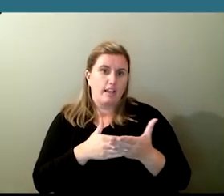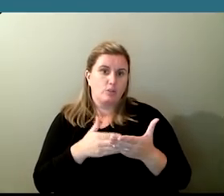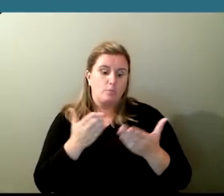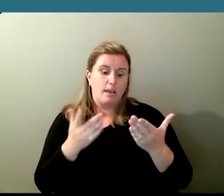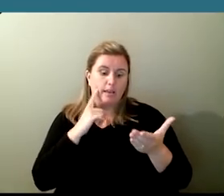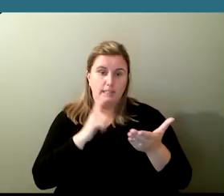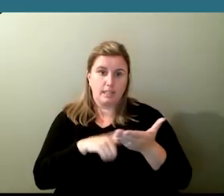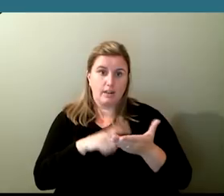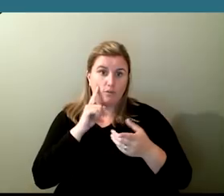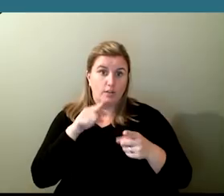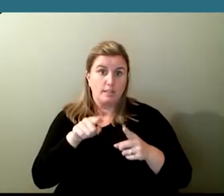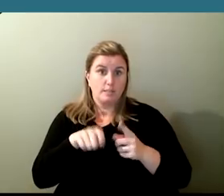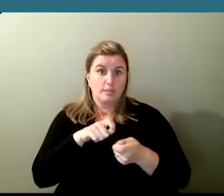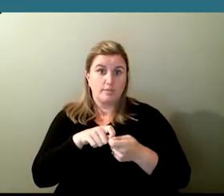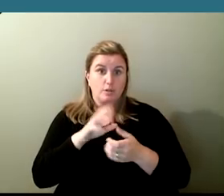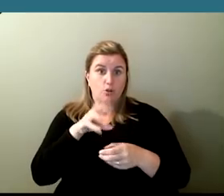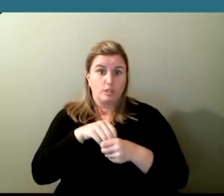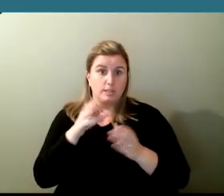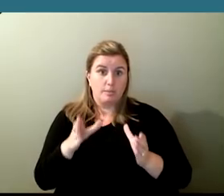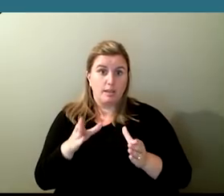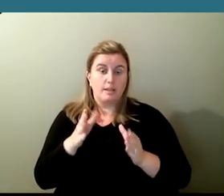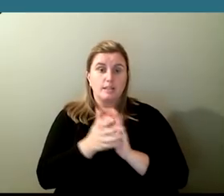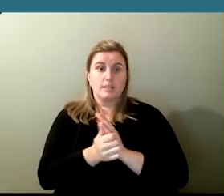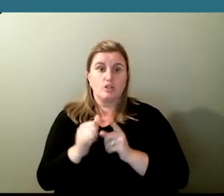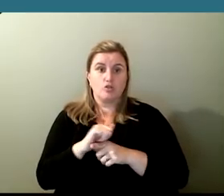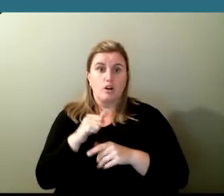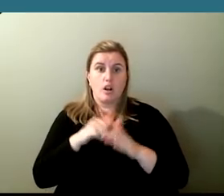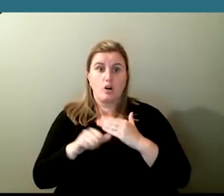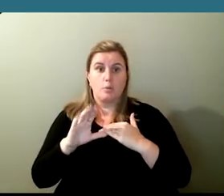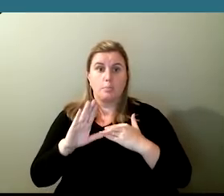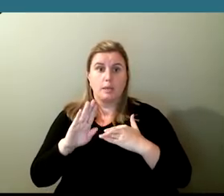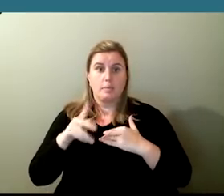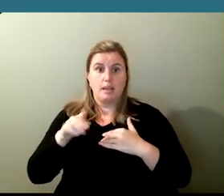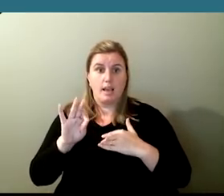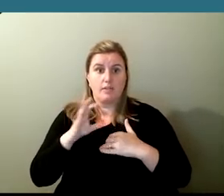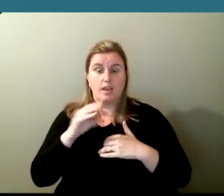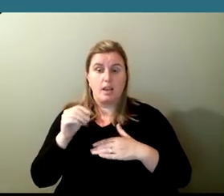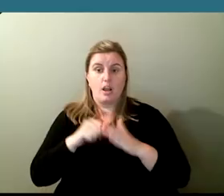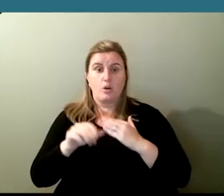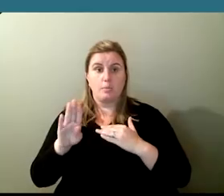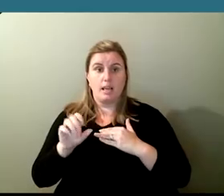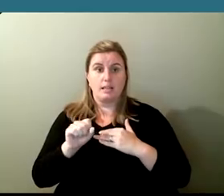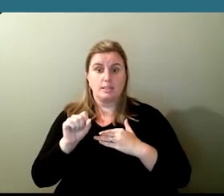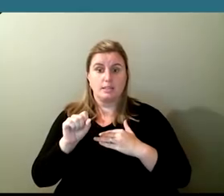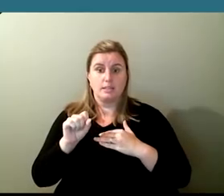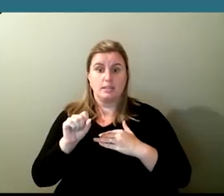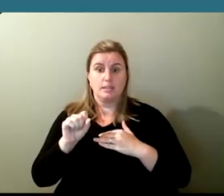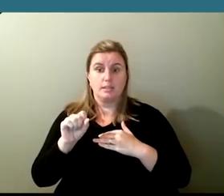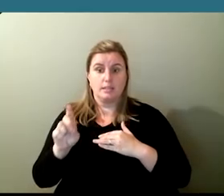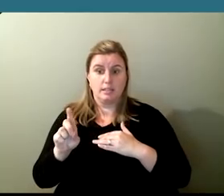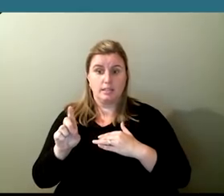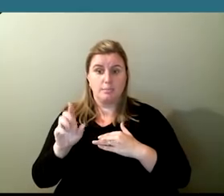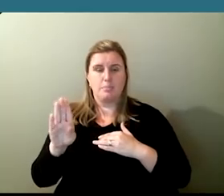that for this specific participant, the skills training under BPF and the skills training under BST had,